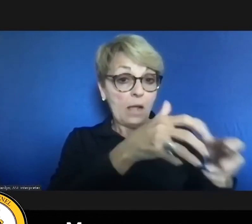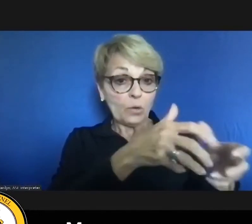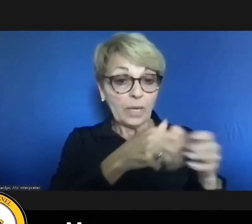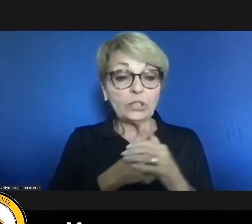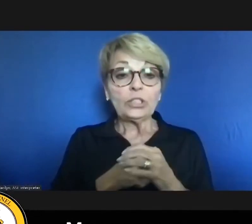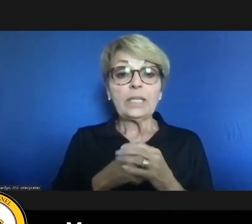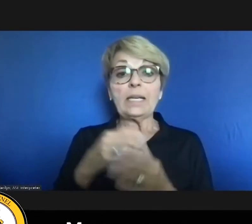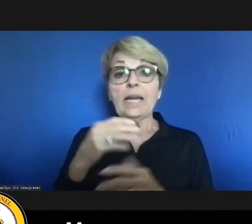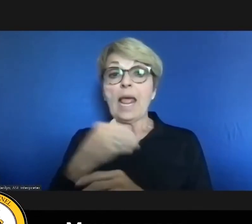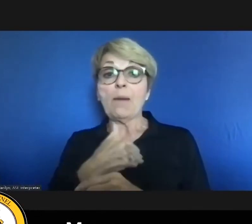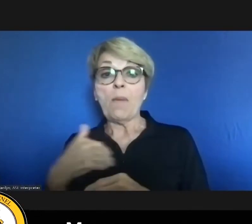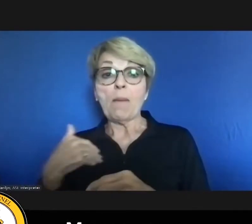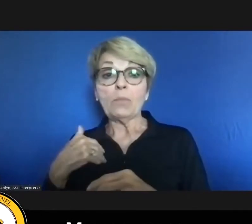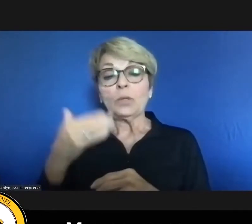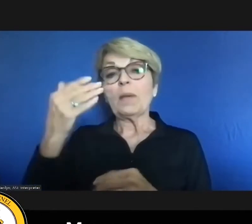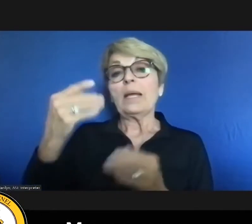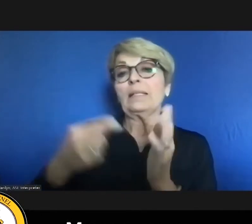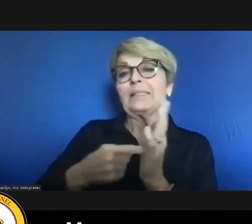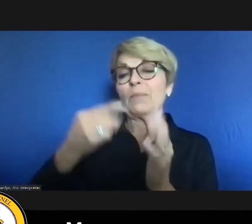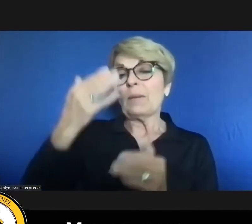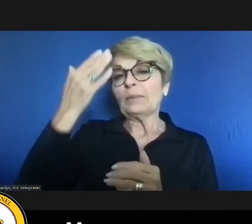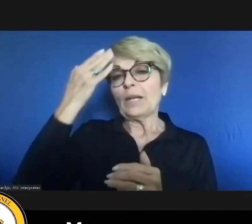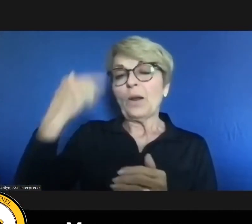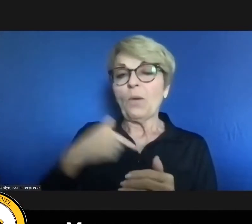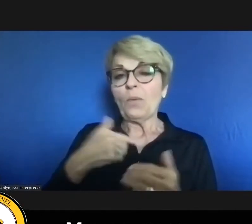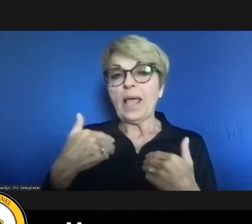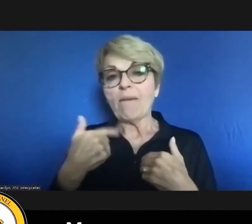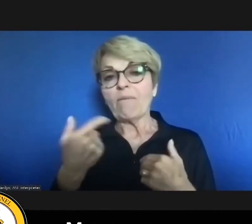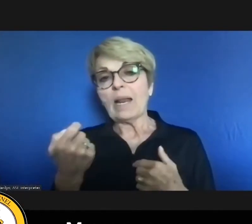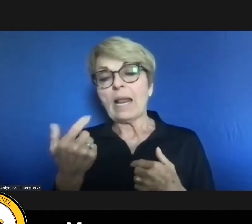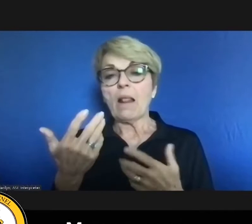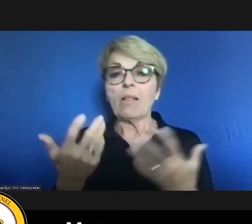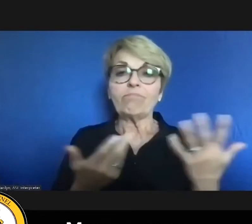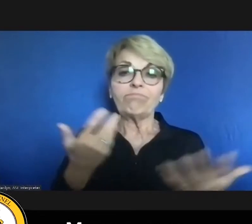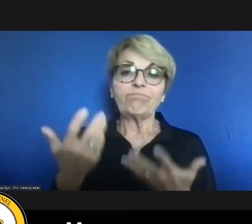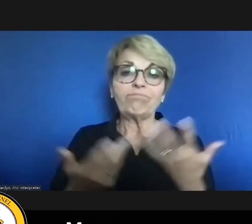Sometimes I know we get into a little bit of,